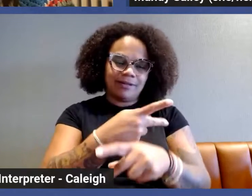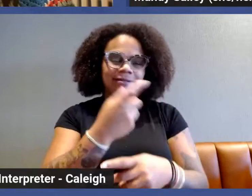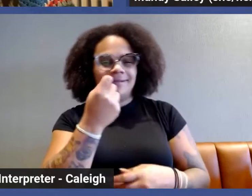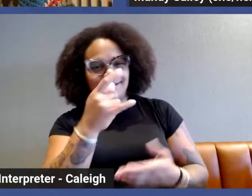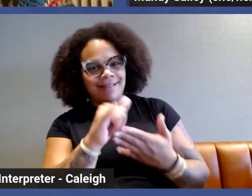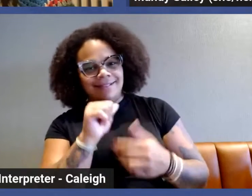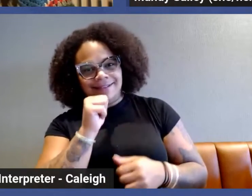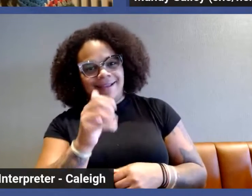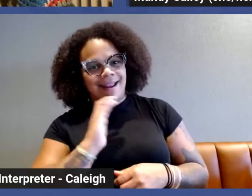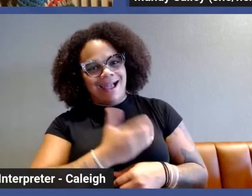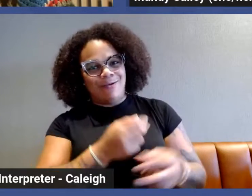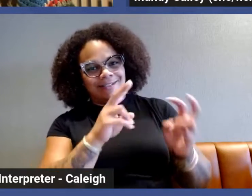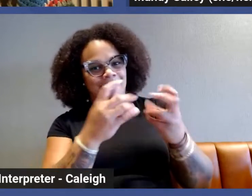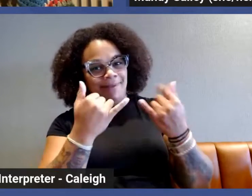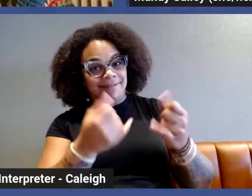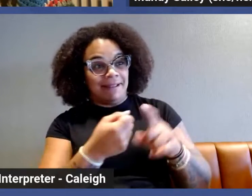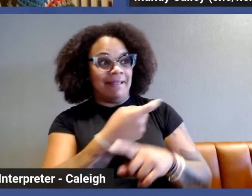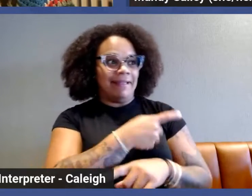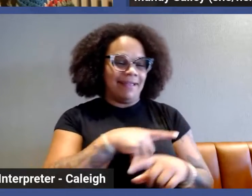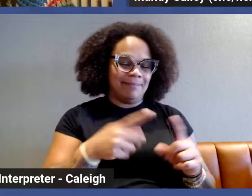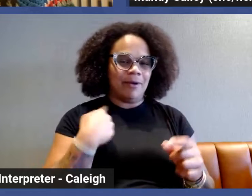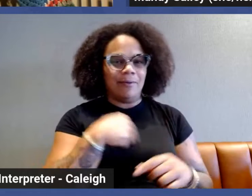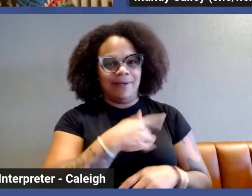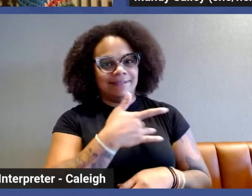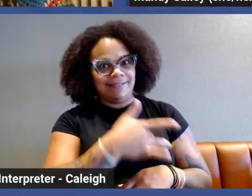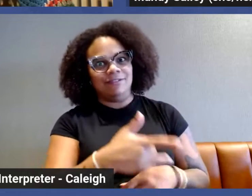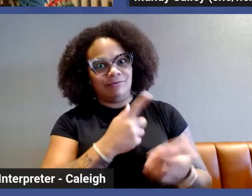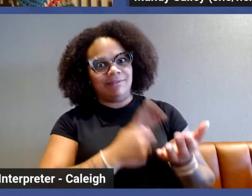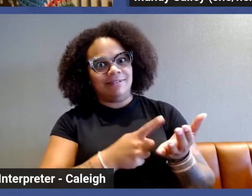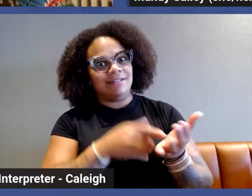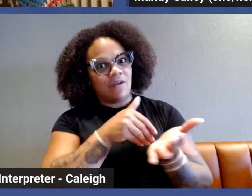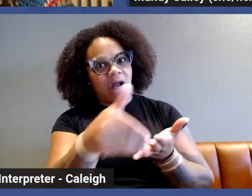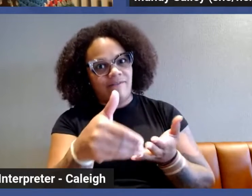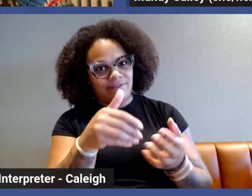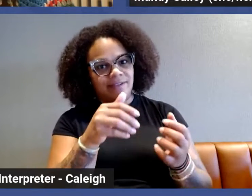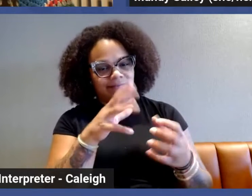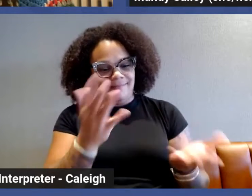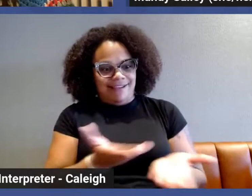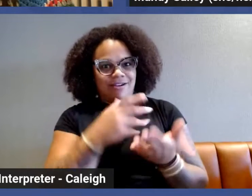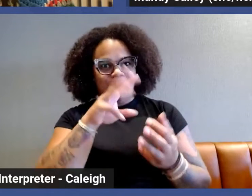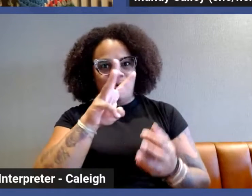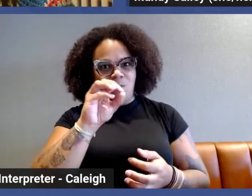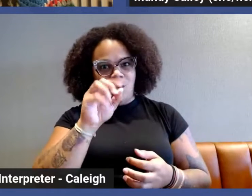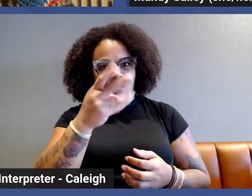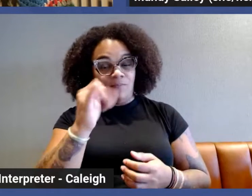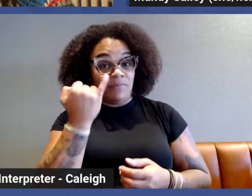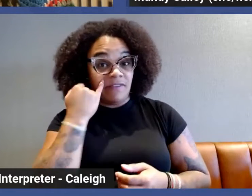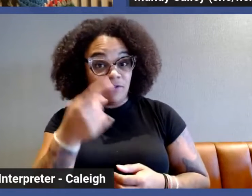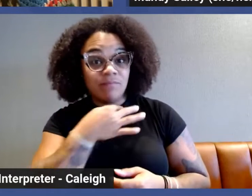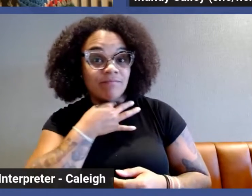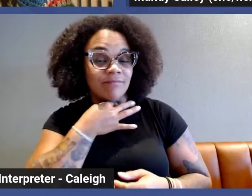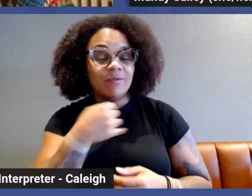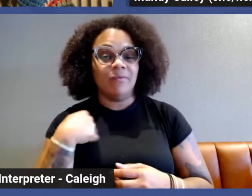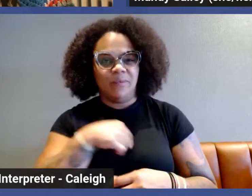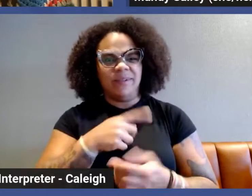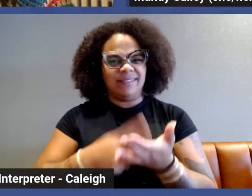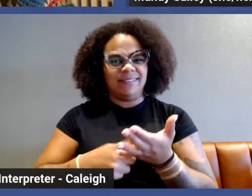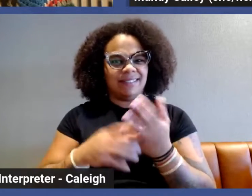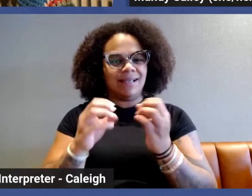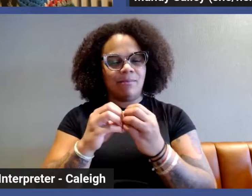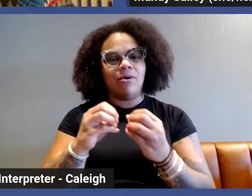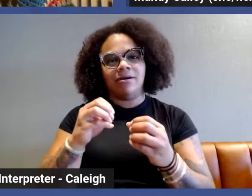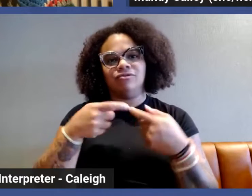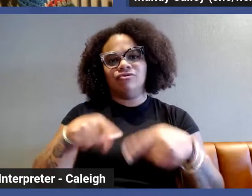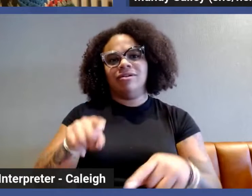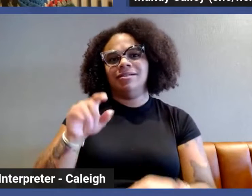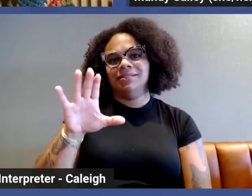we talk a lot about at Woodhull. Mm-hmm. And if folks are interested in learning more about that, we talk a lot about that in our censorship series, which is on YouTube, and